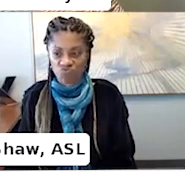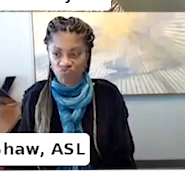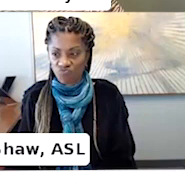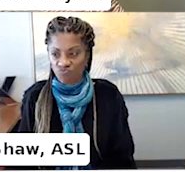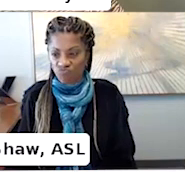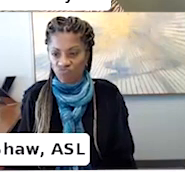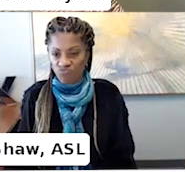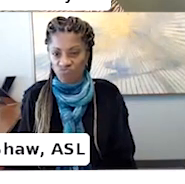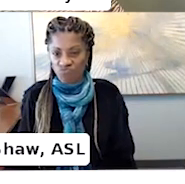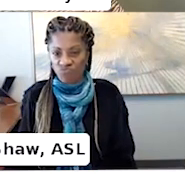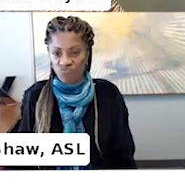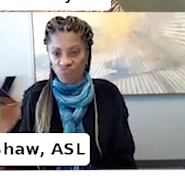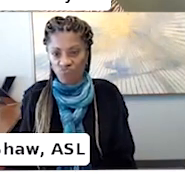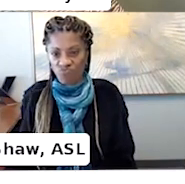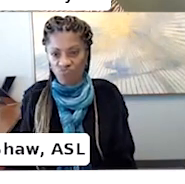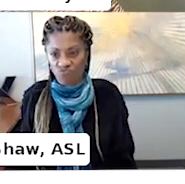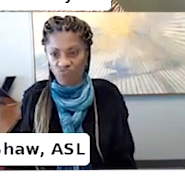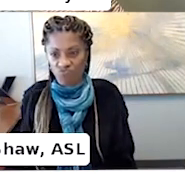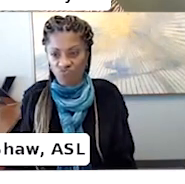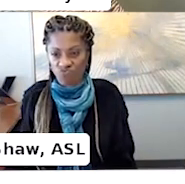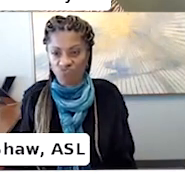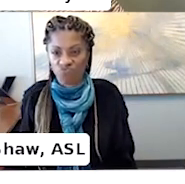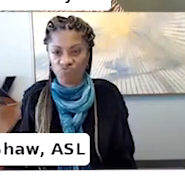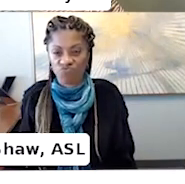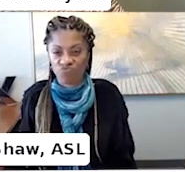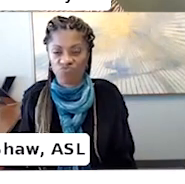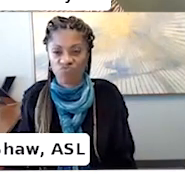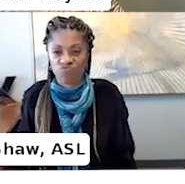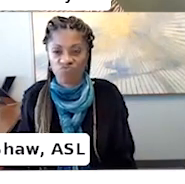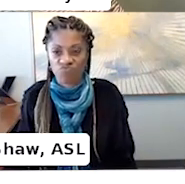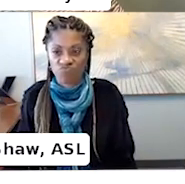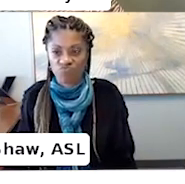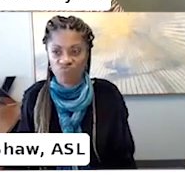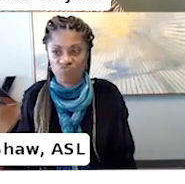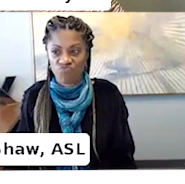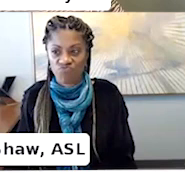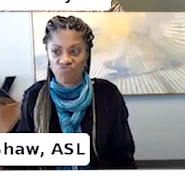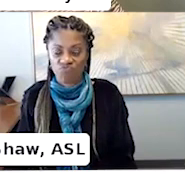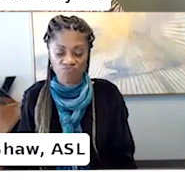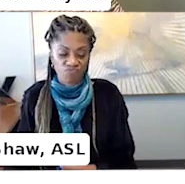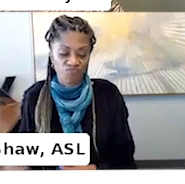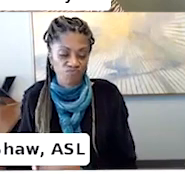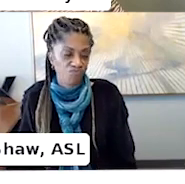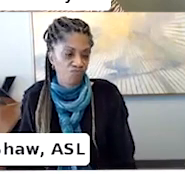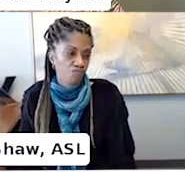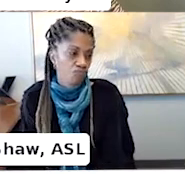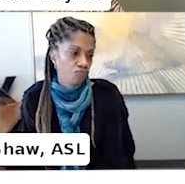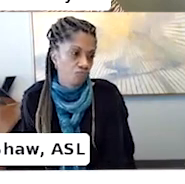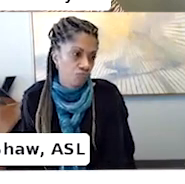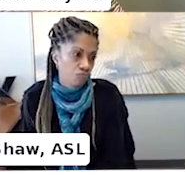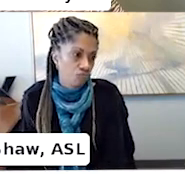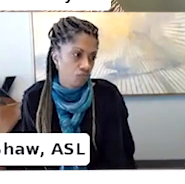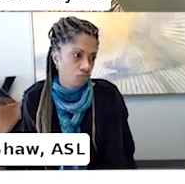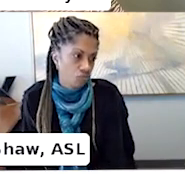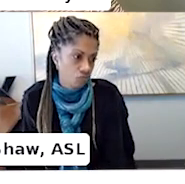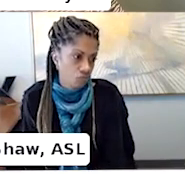to my grandfather's house, and we stopped at a laundromat. And when we went in, they said, we don't wash black folks' clothes